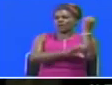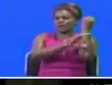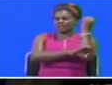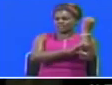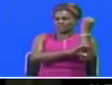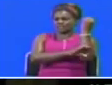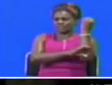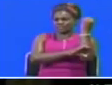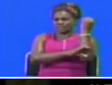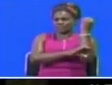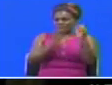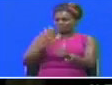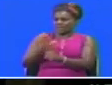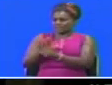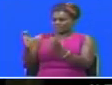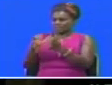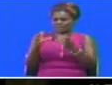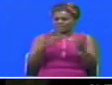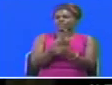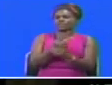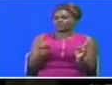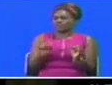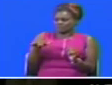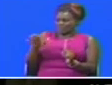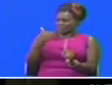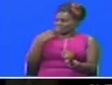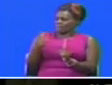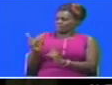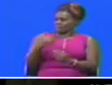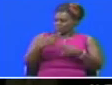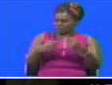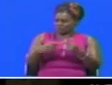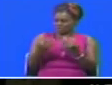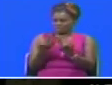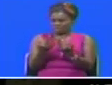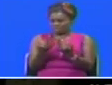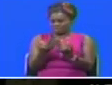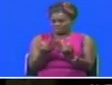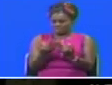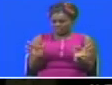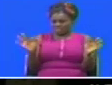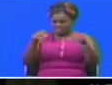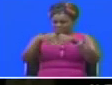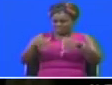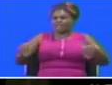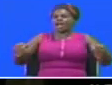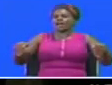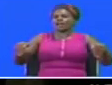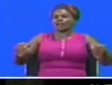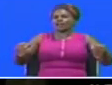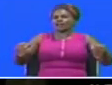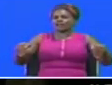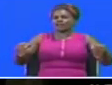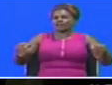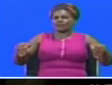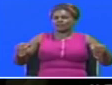of multi-party democracy. They said that this process will be fair and free and fair above